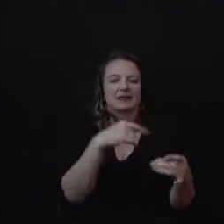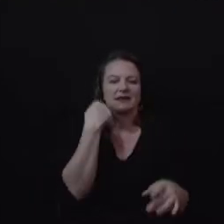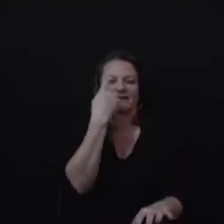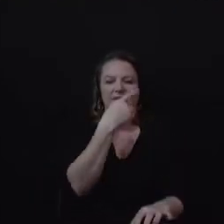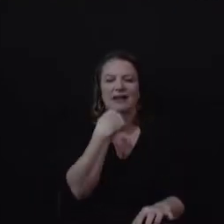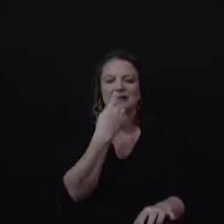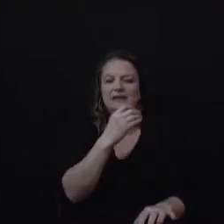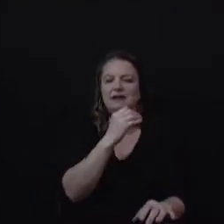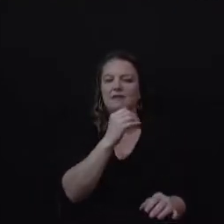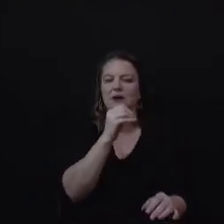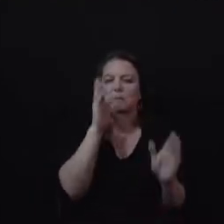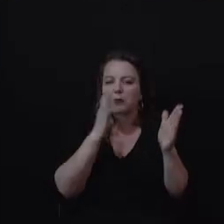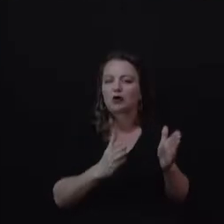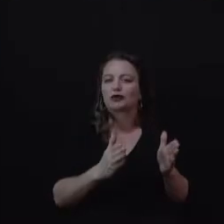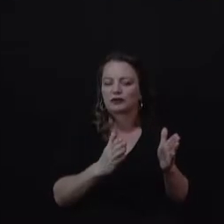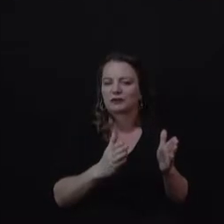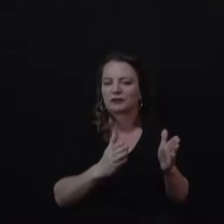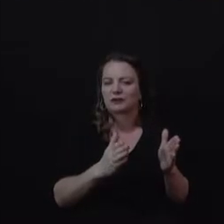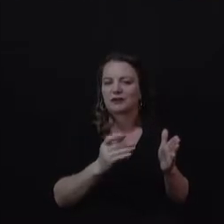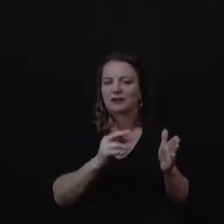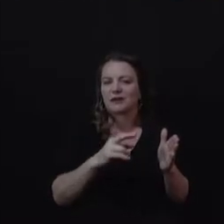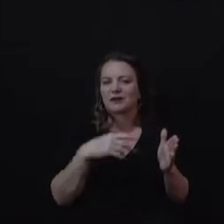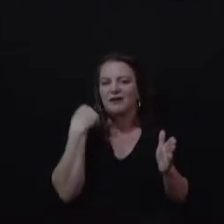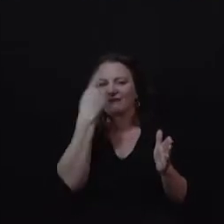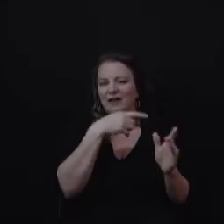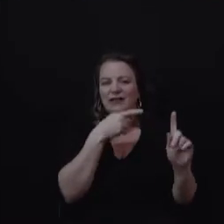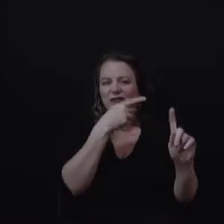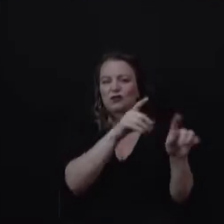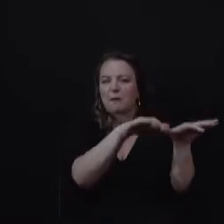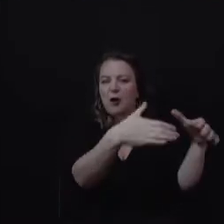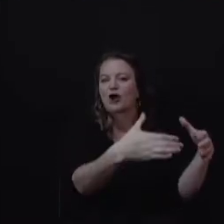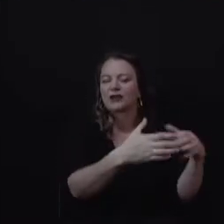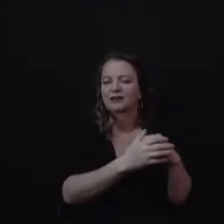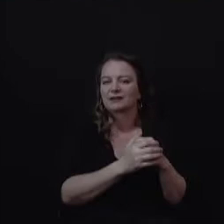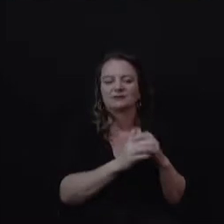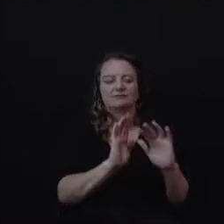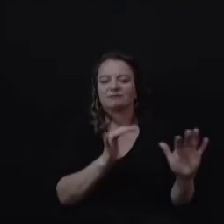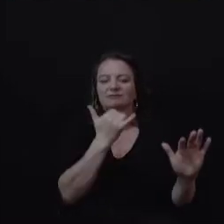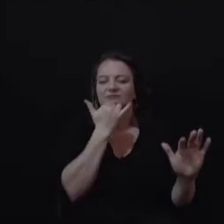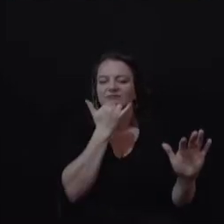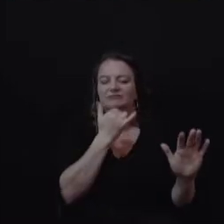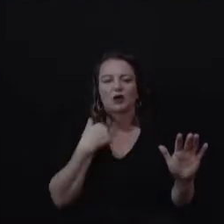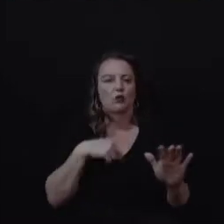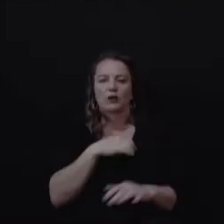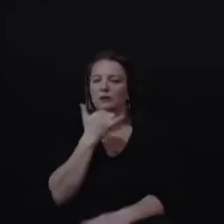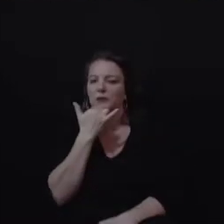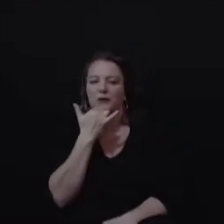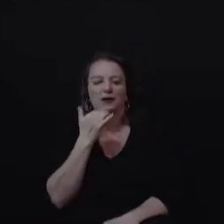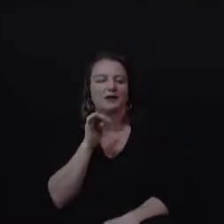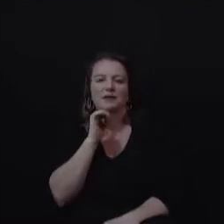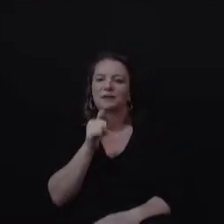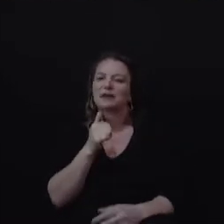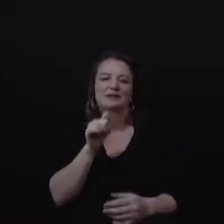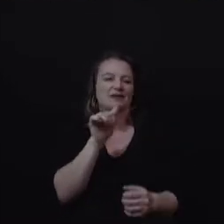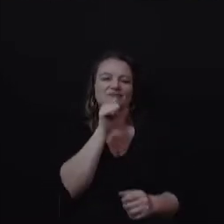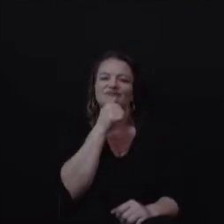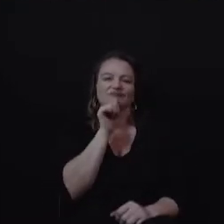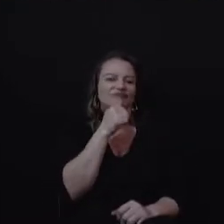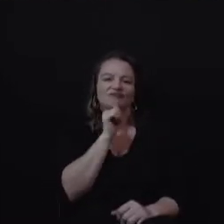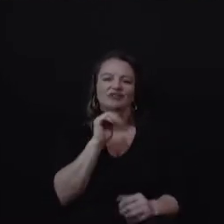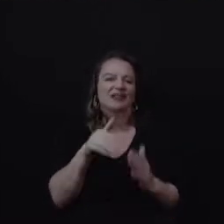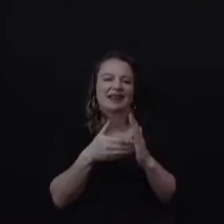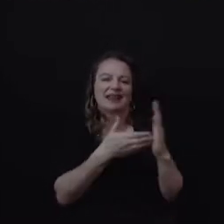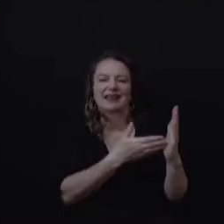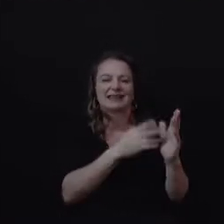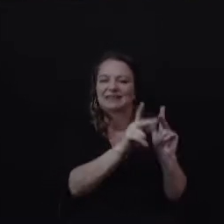to or a face to a party. You're mistaken. We're mistaken. We don't wrestle as Christians against flesh and